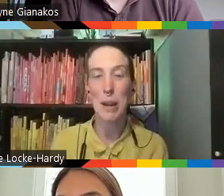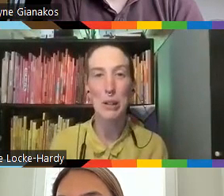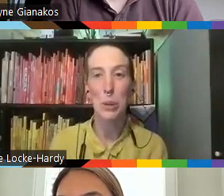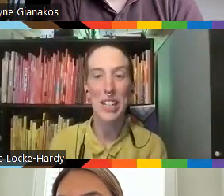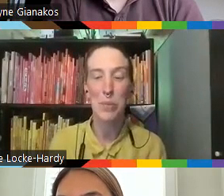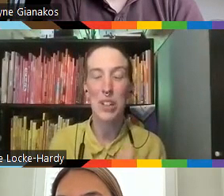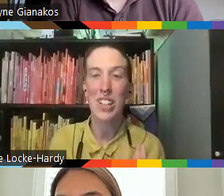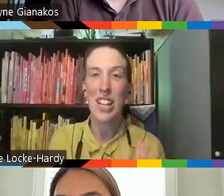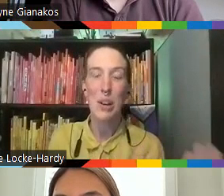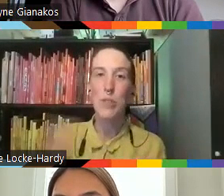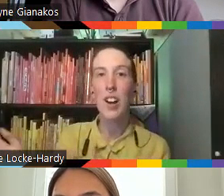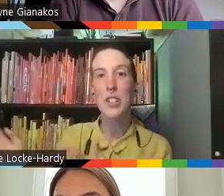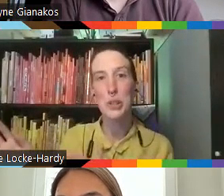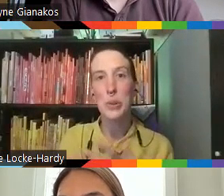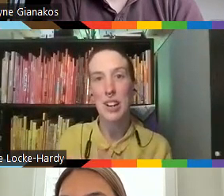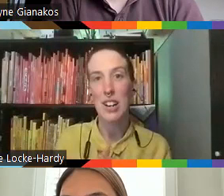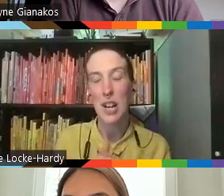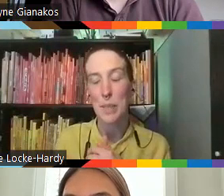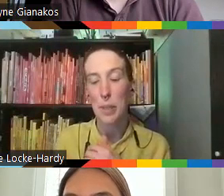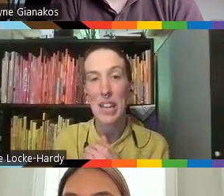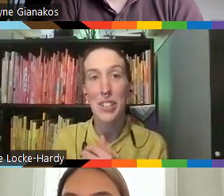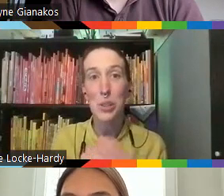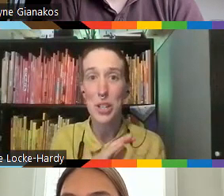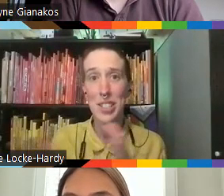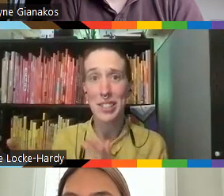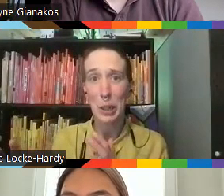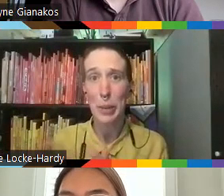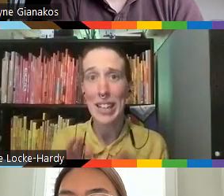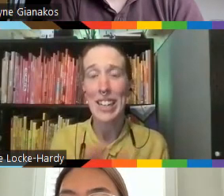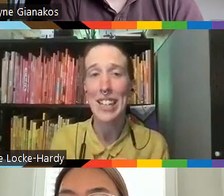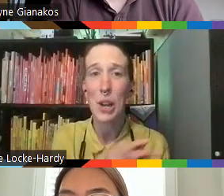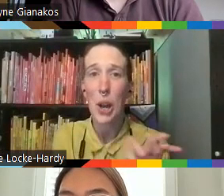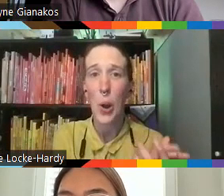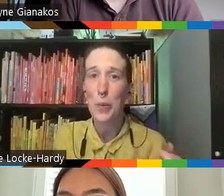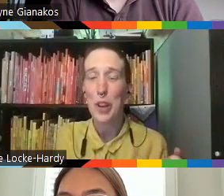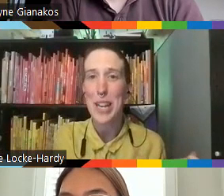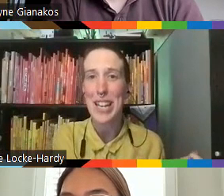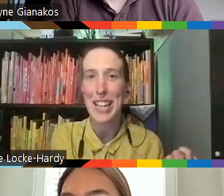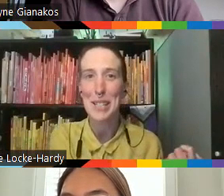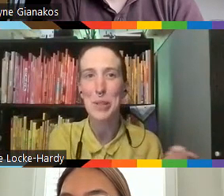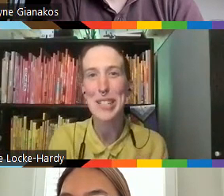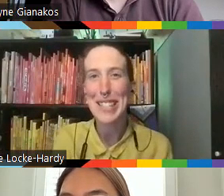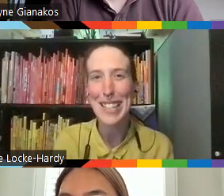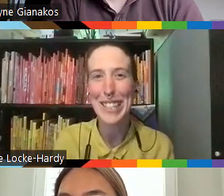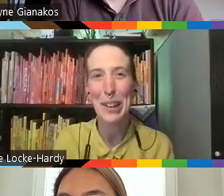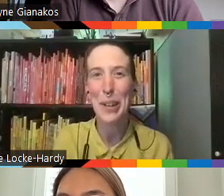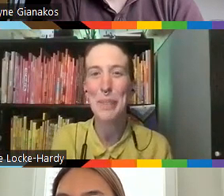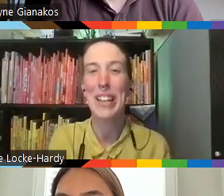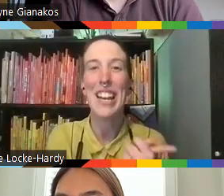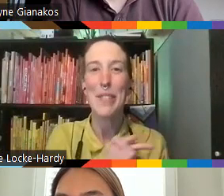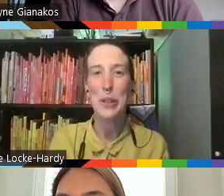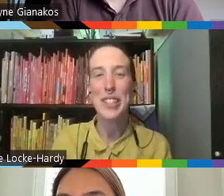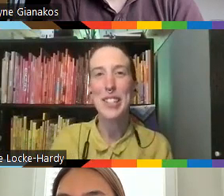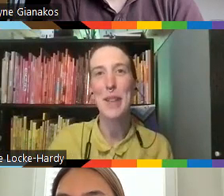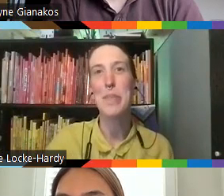us about your work. And we'll move on to our panelist questions in a little bit, and hopefully we can get some good discussion going.